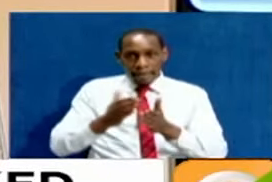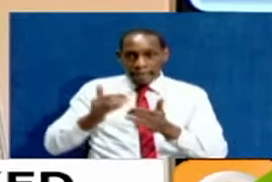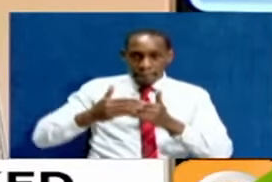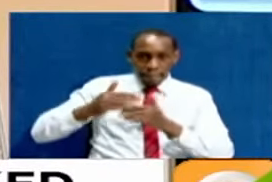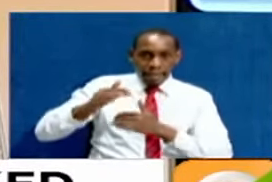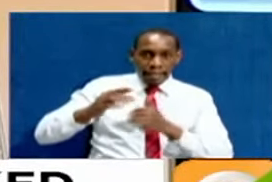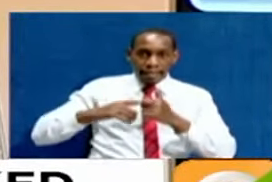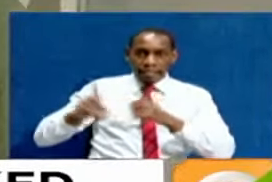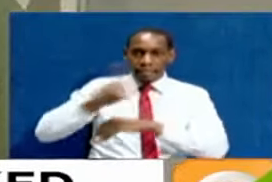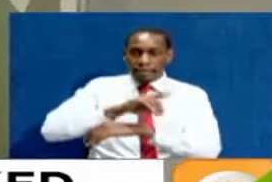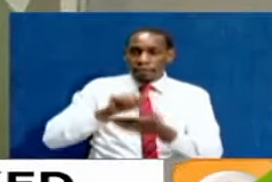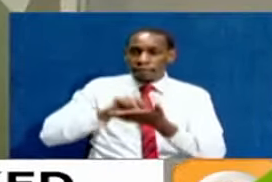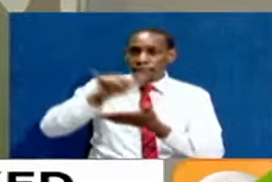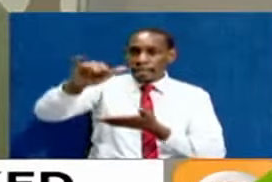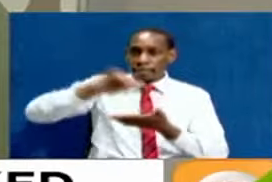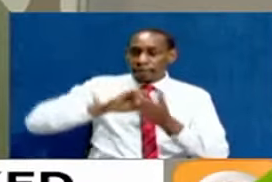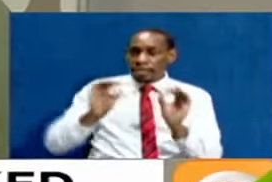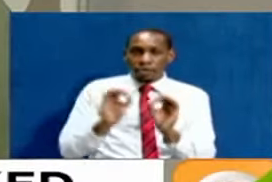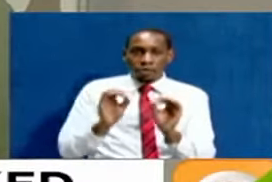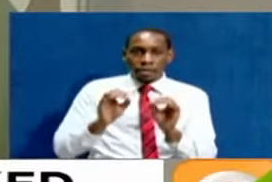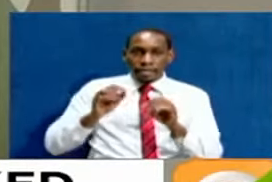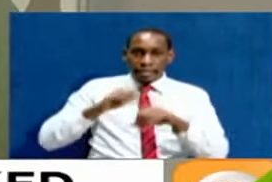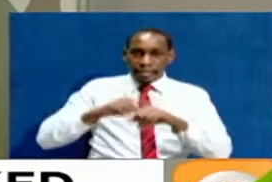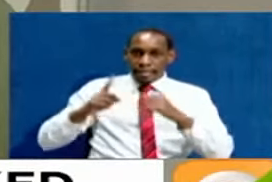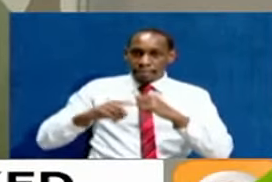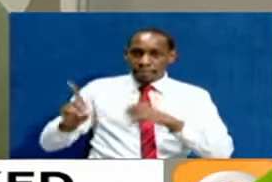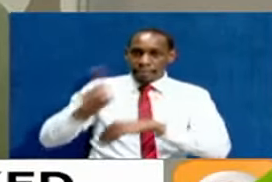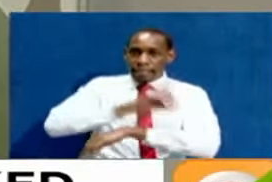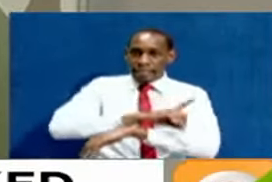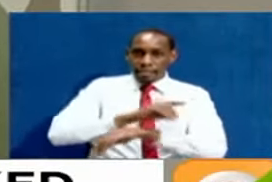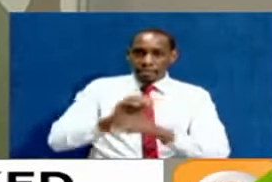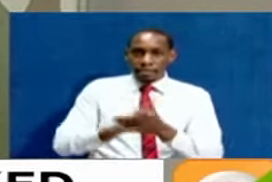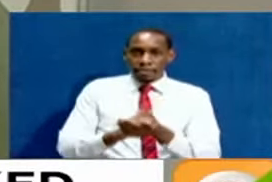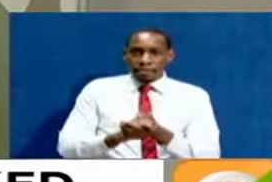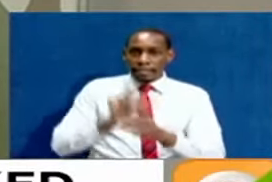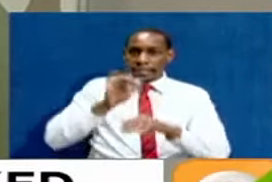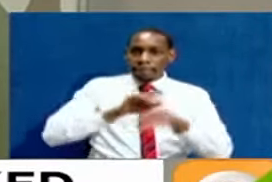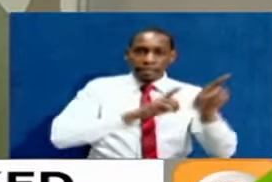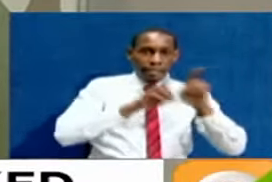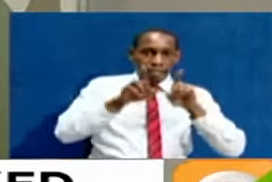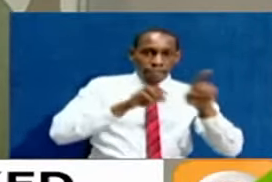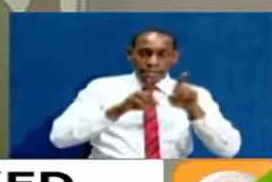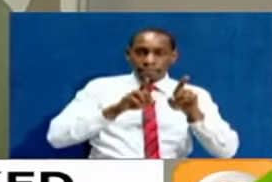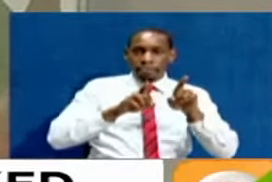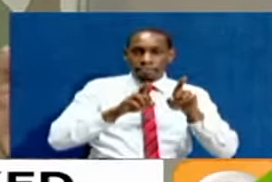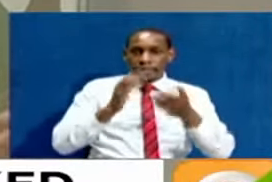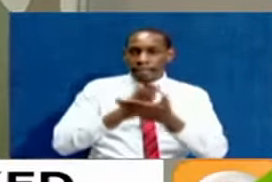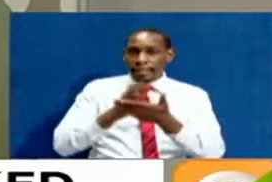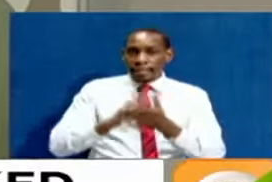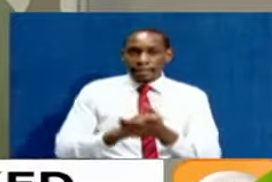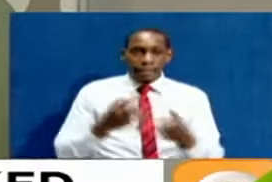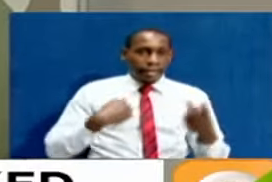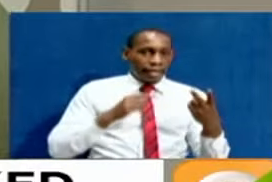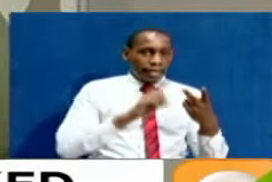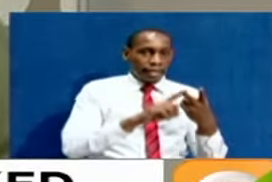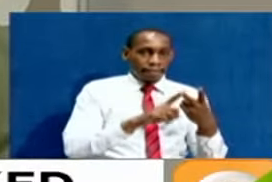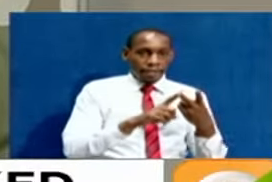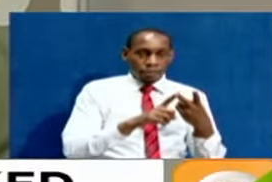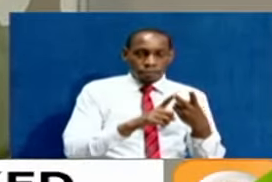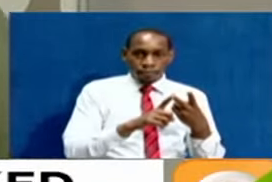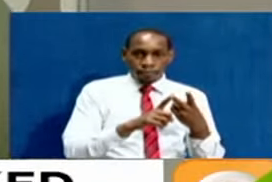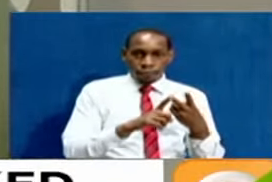do? There'll be no flights going to a particular place for 60 days. This is how we'll be affected. Tourism and the transport sector and all that. Number two, the word